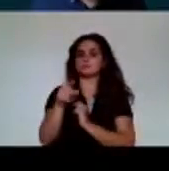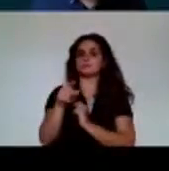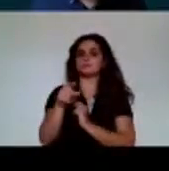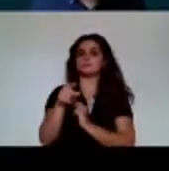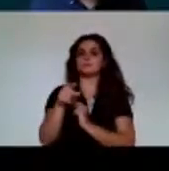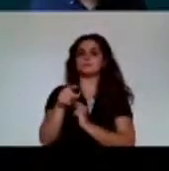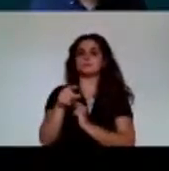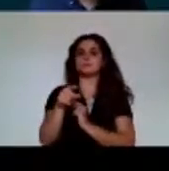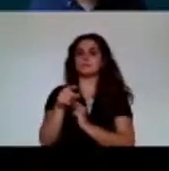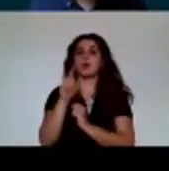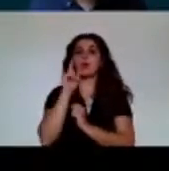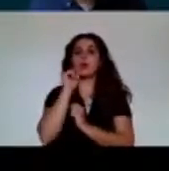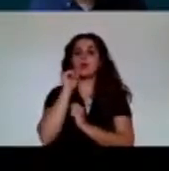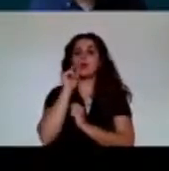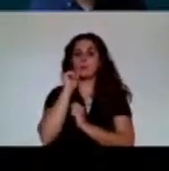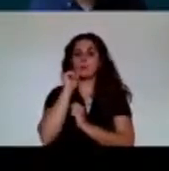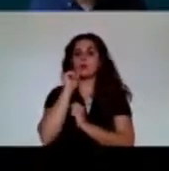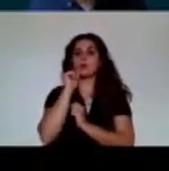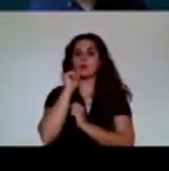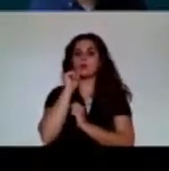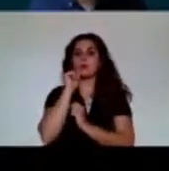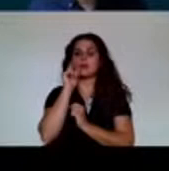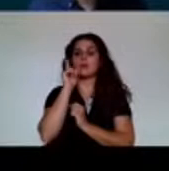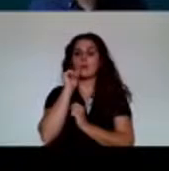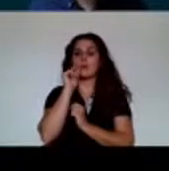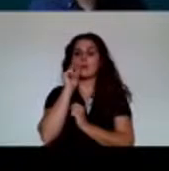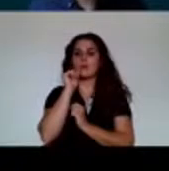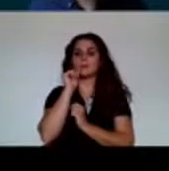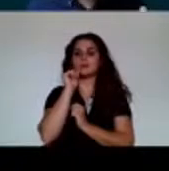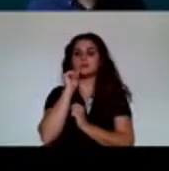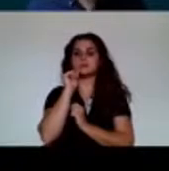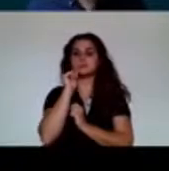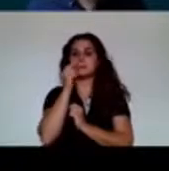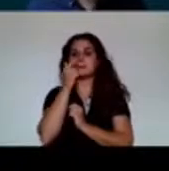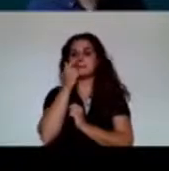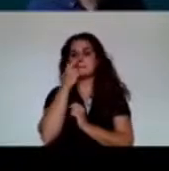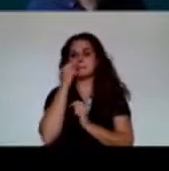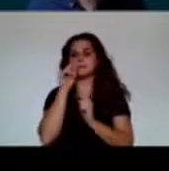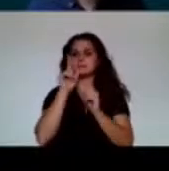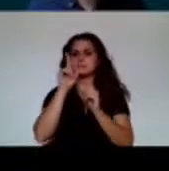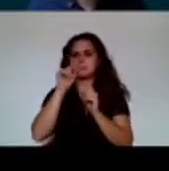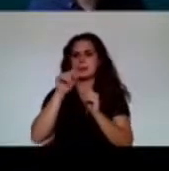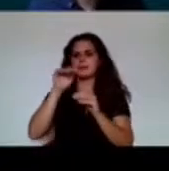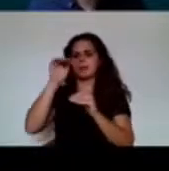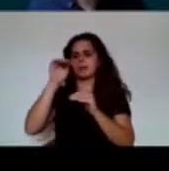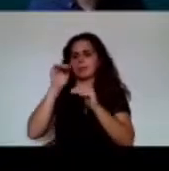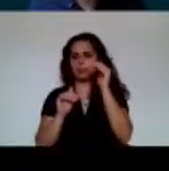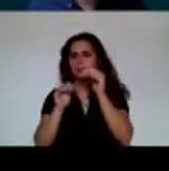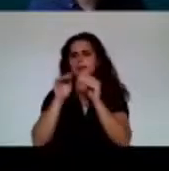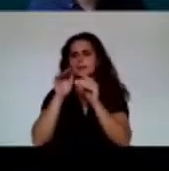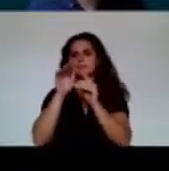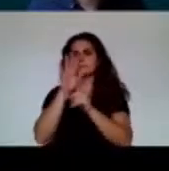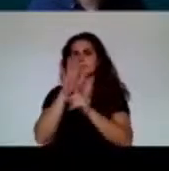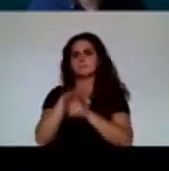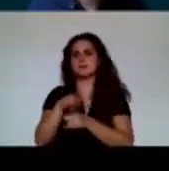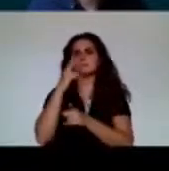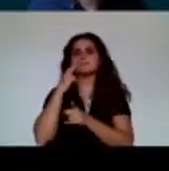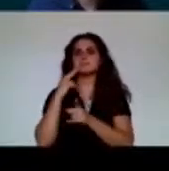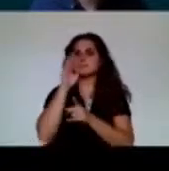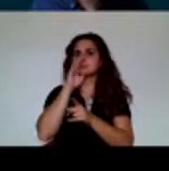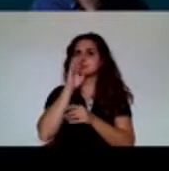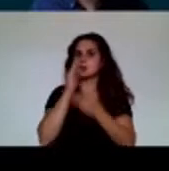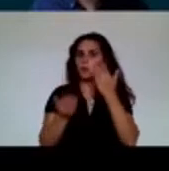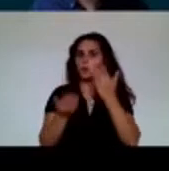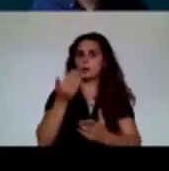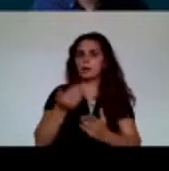that our male attendees tend to perceive lower levels of racial biases compared to our